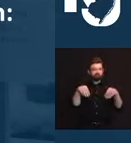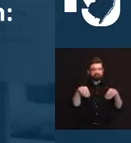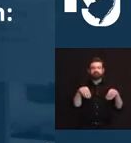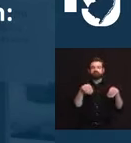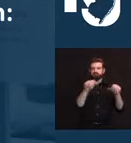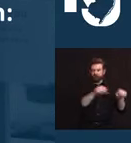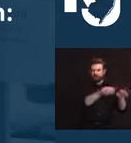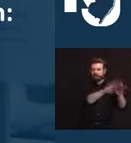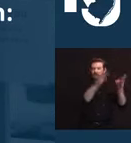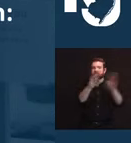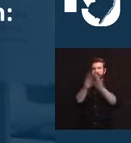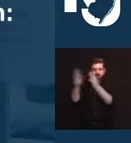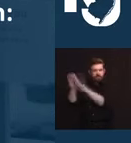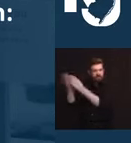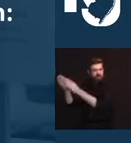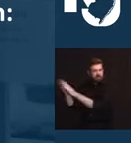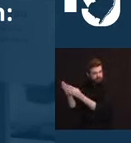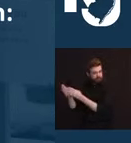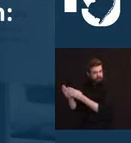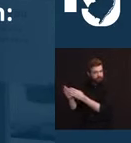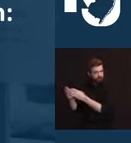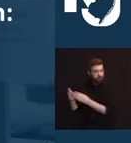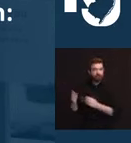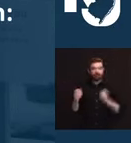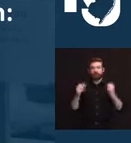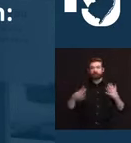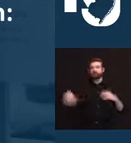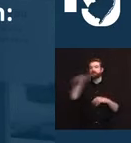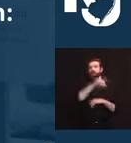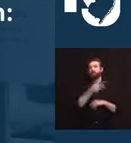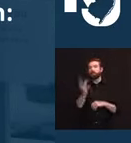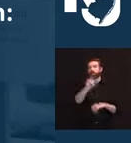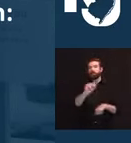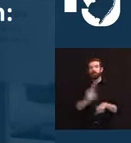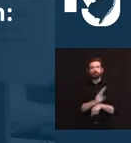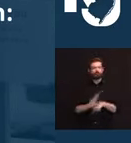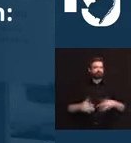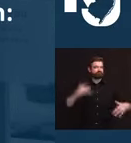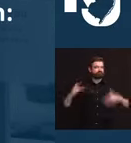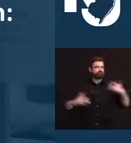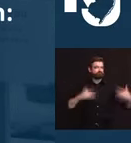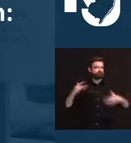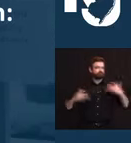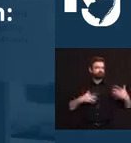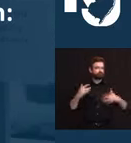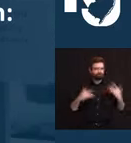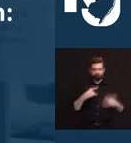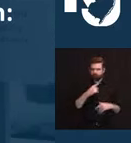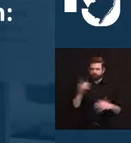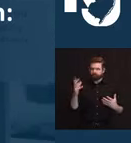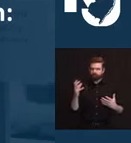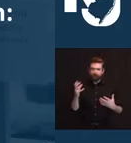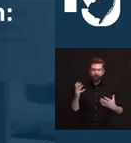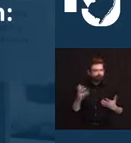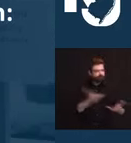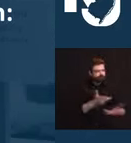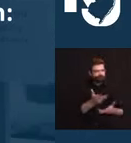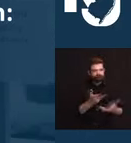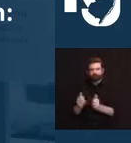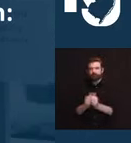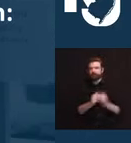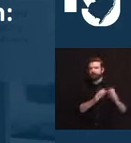are anxious to get back to serving their customers and being part of their communities. And we have put the health and safety